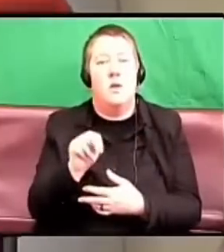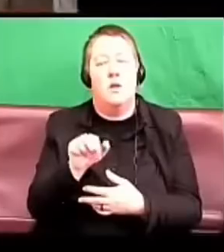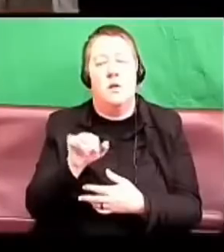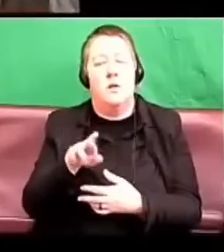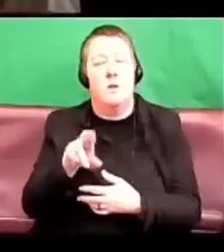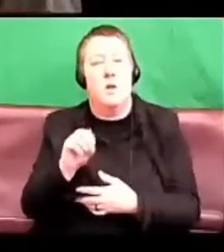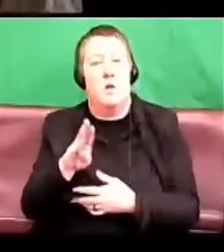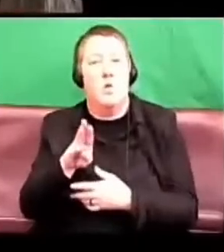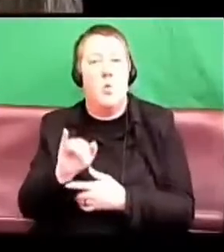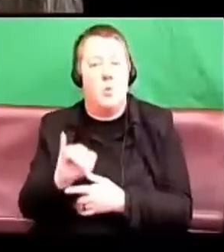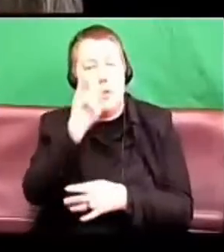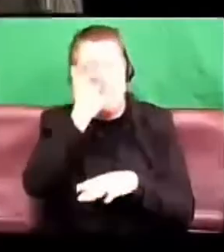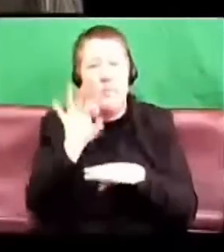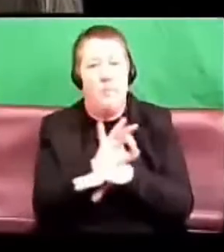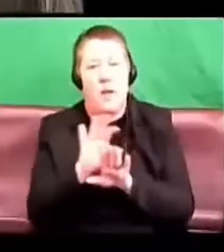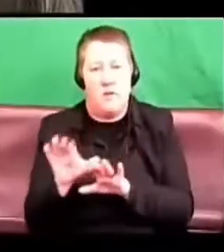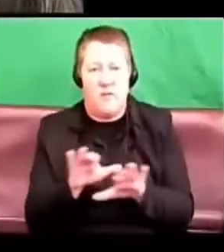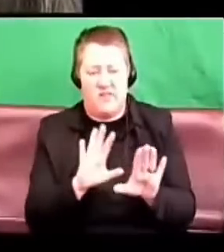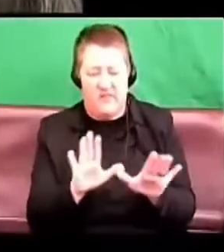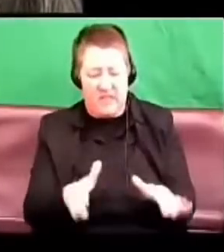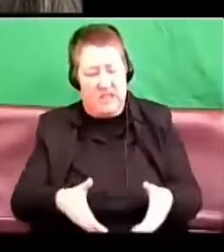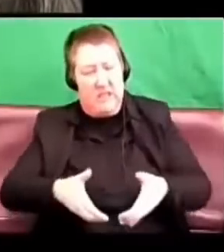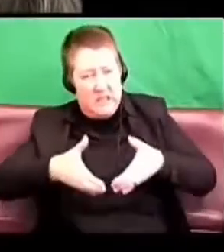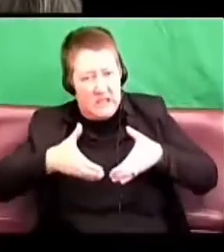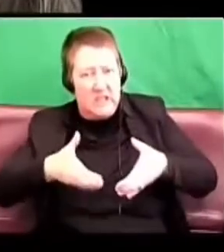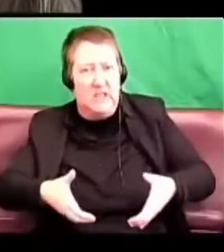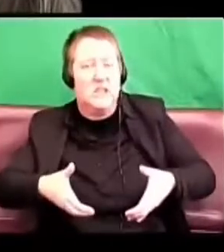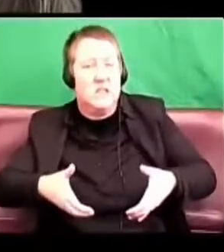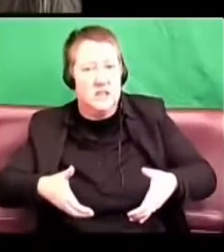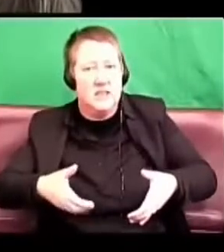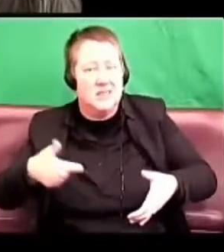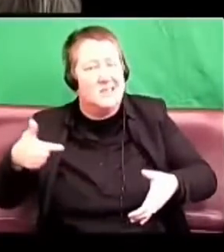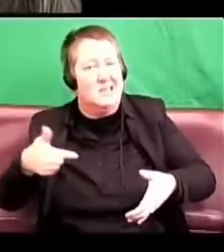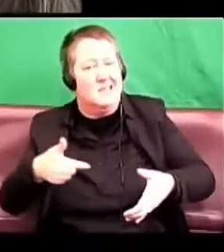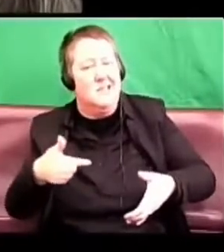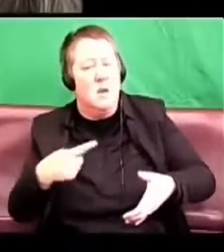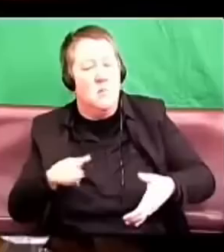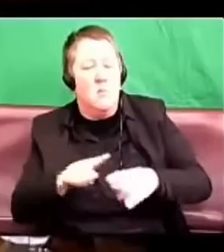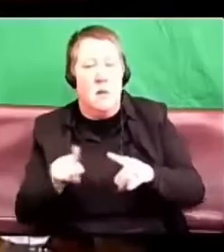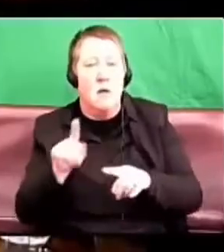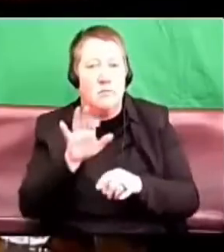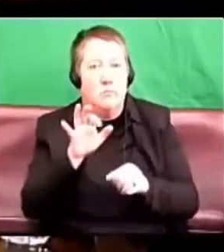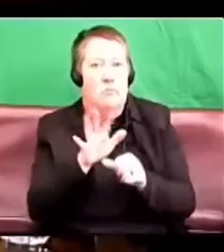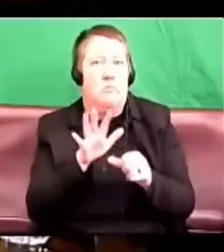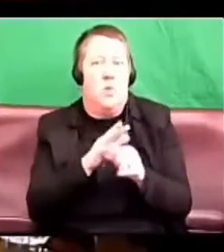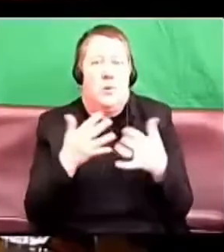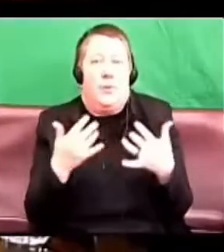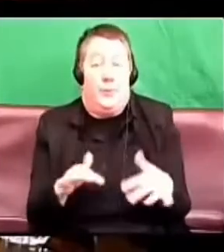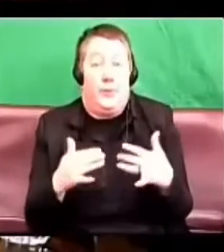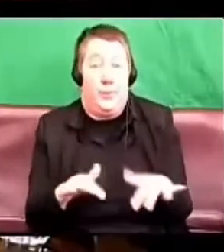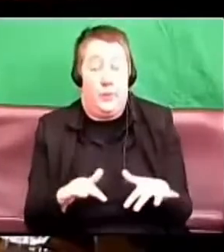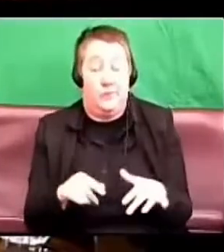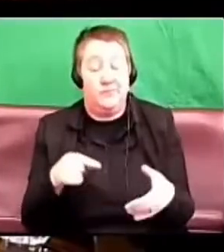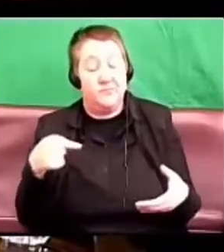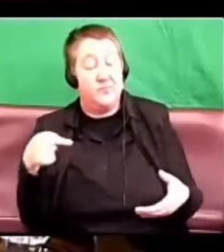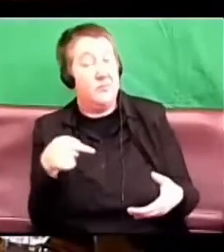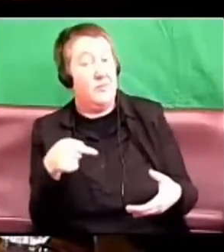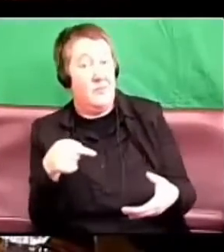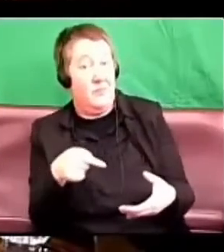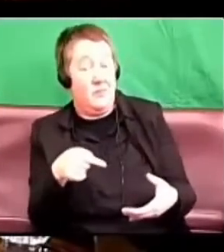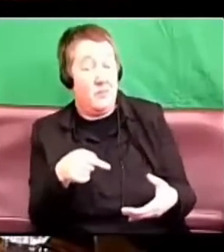Action. It's a thick document, but a very important document. The Nairobi Plan of